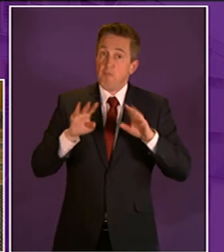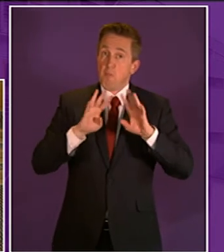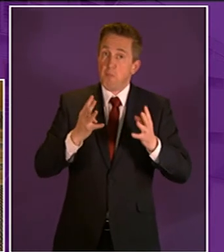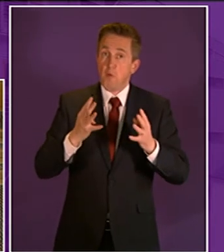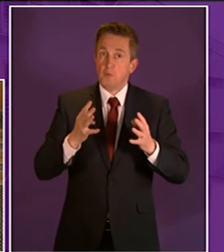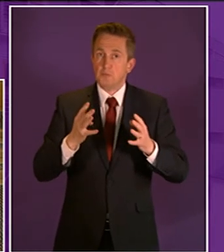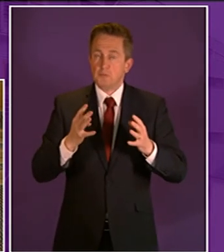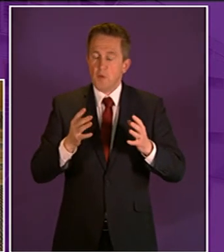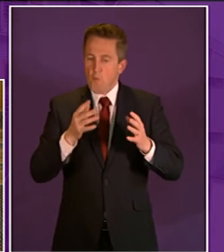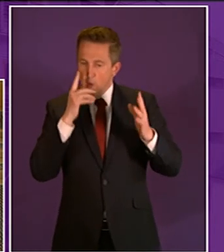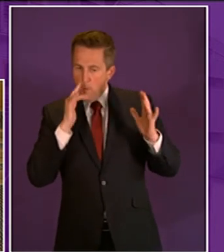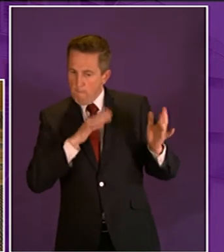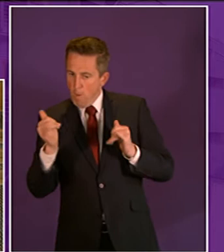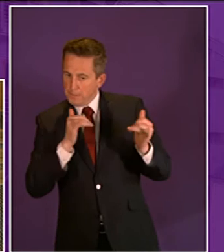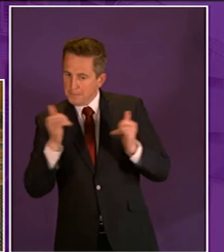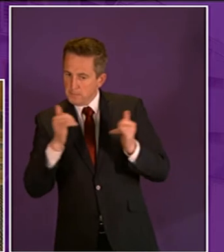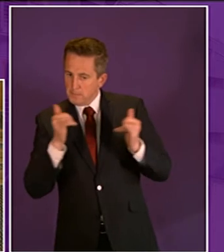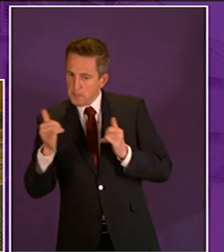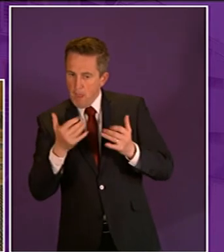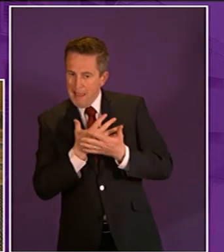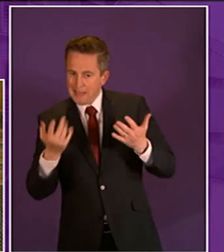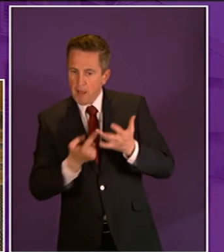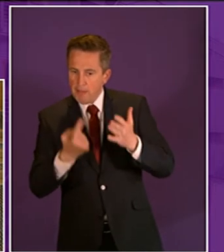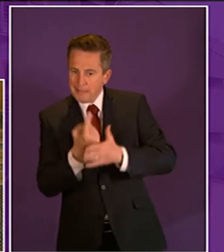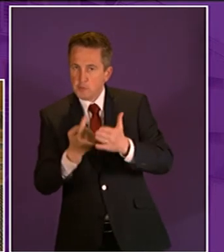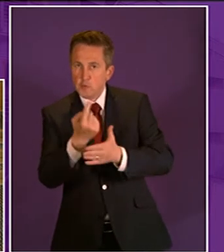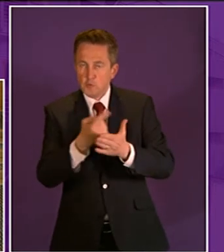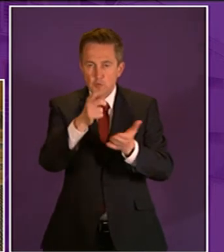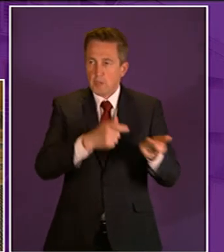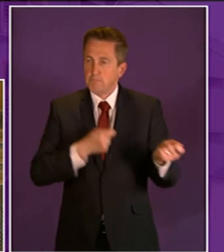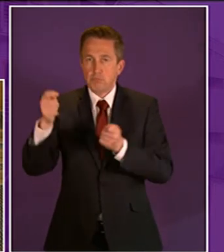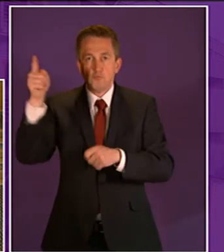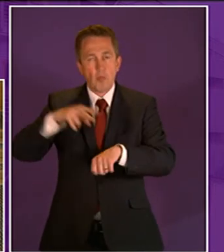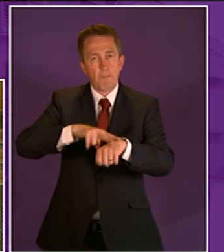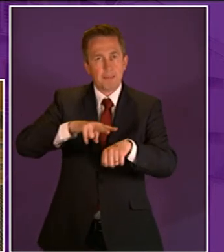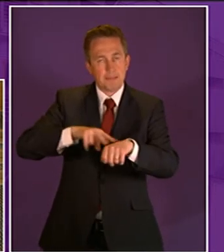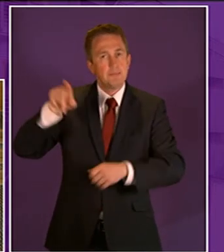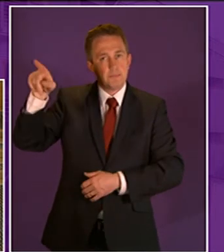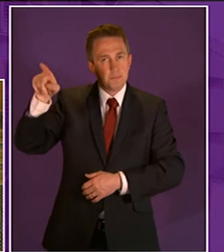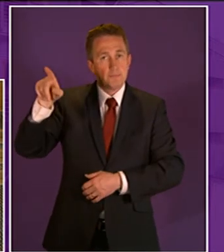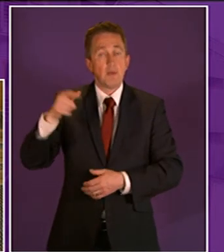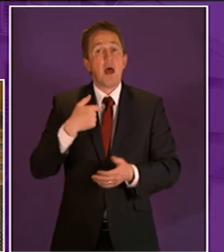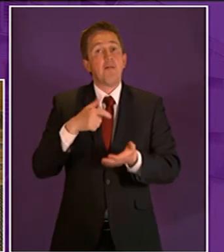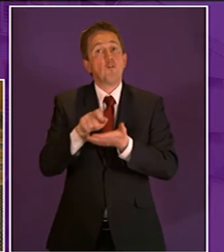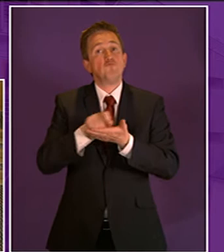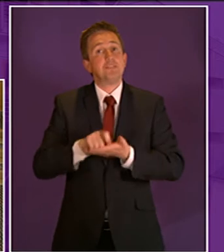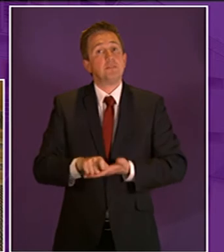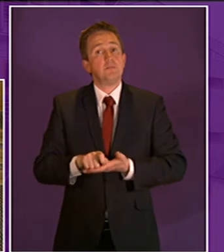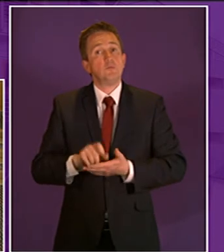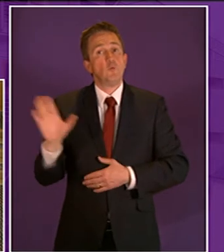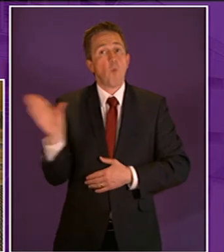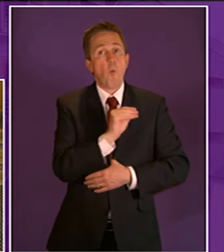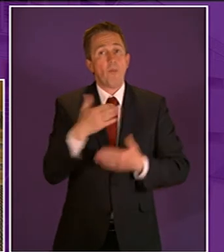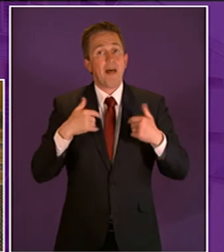staff report any issues so that these can be investigated. I've written to health boards to record my thanks to all staff involved